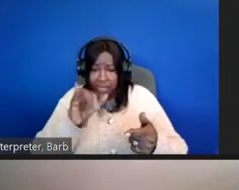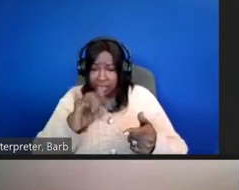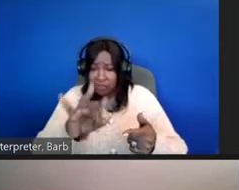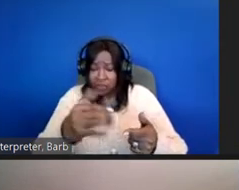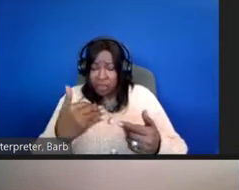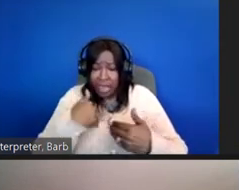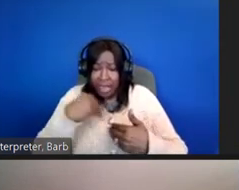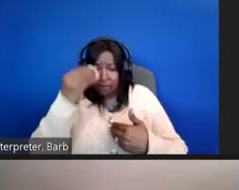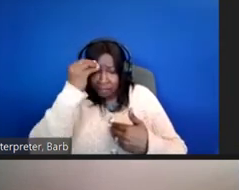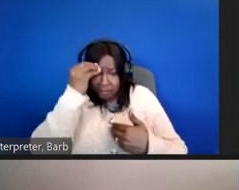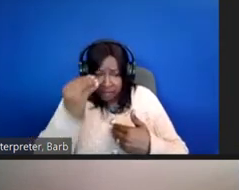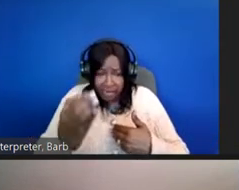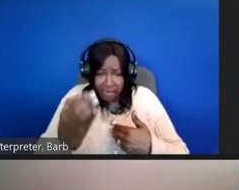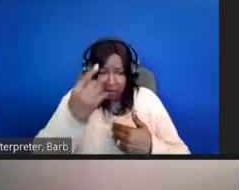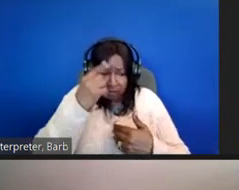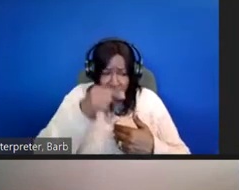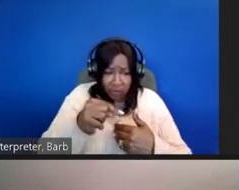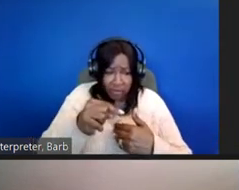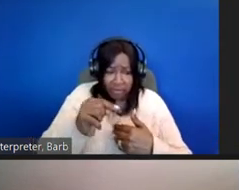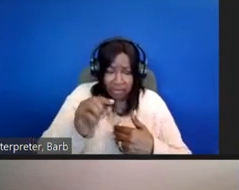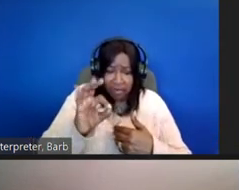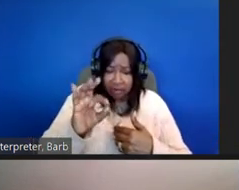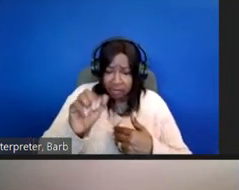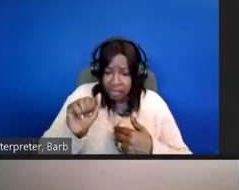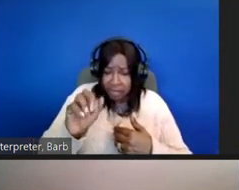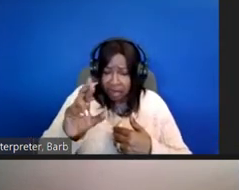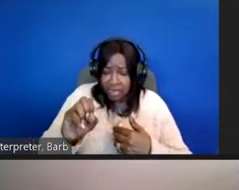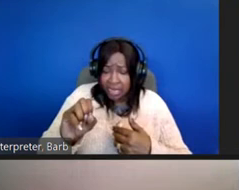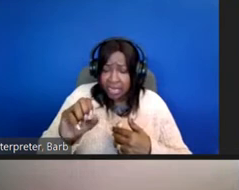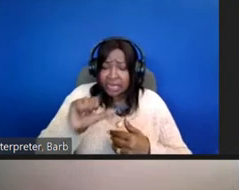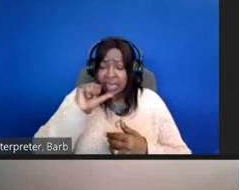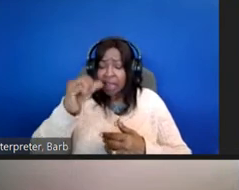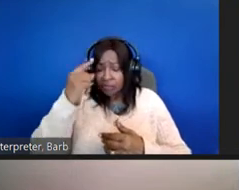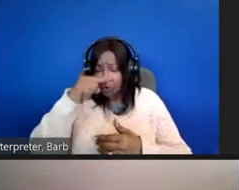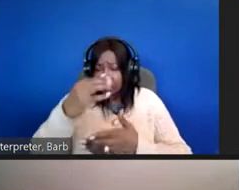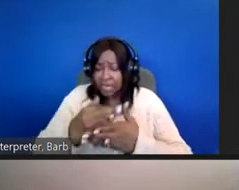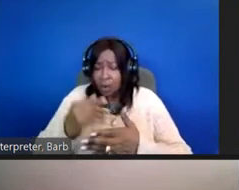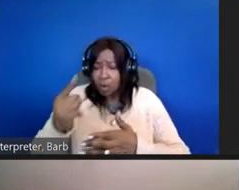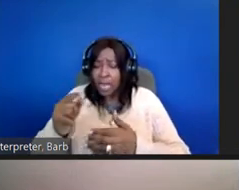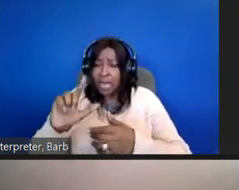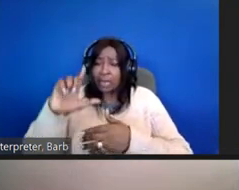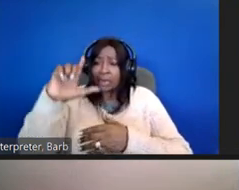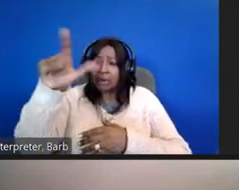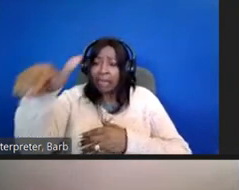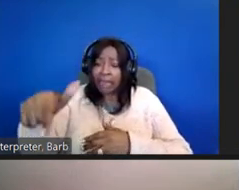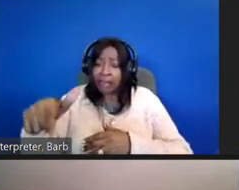that, like someone who is later arrested for a crime fare evaded, but like